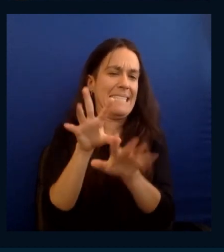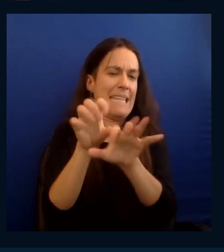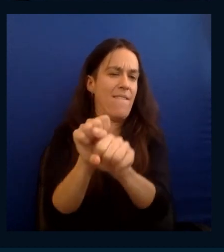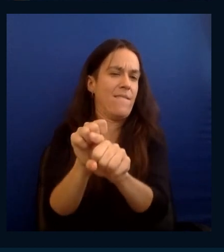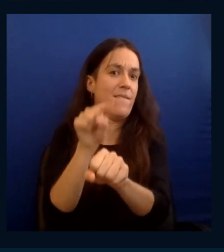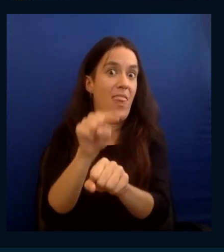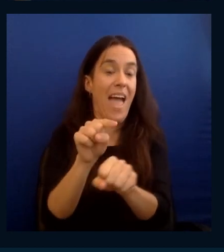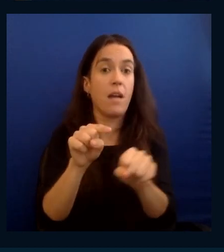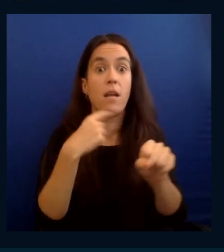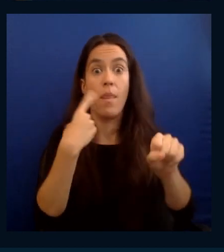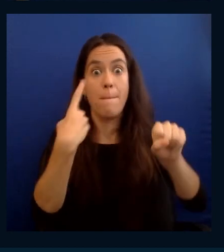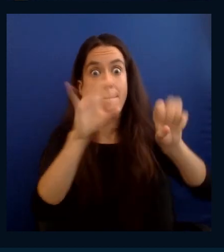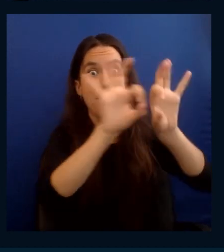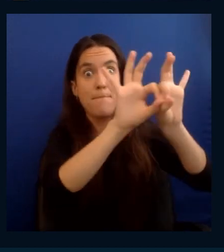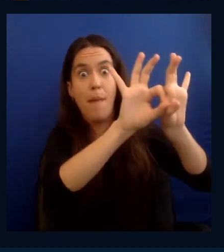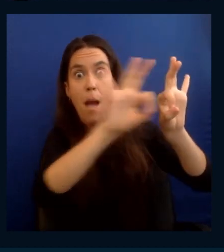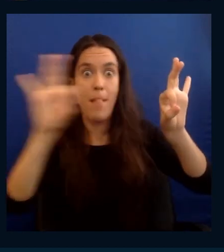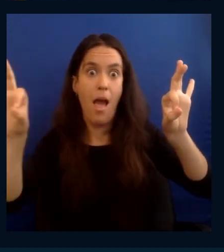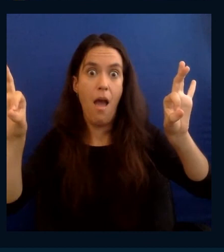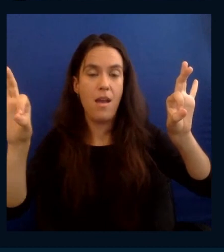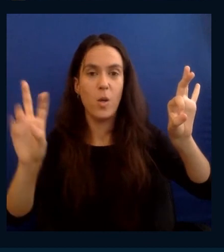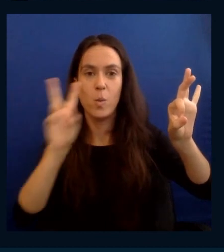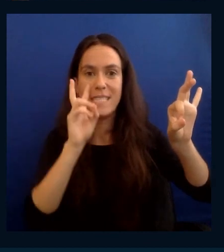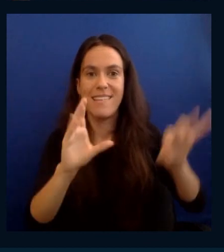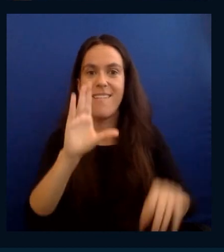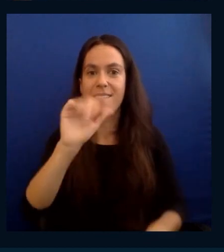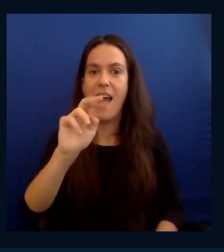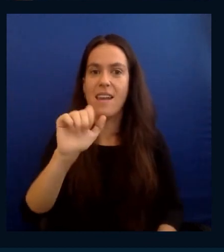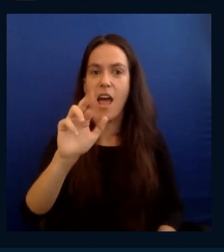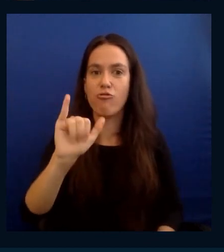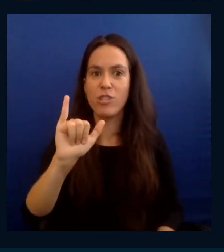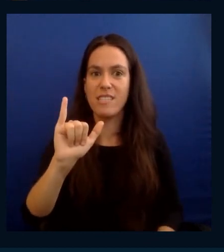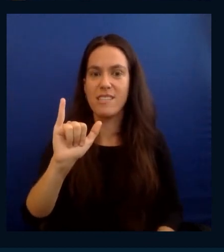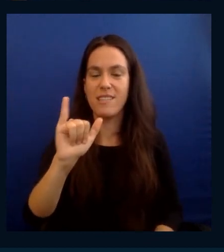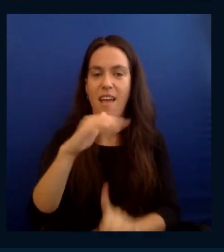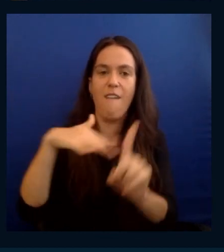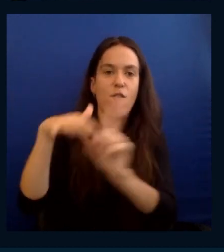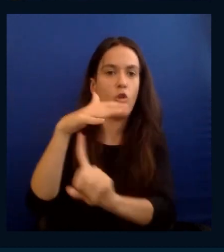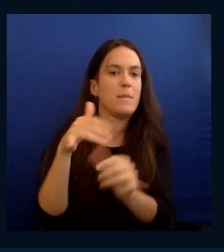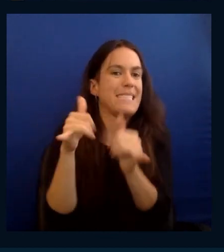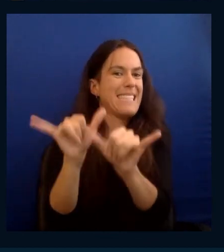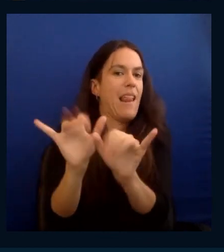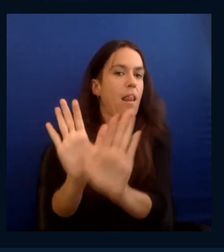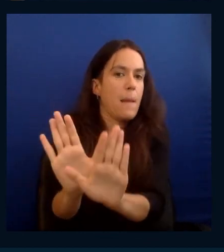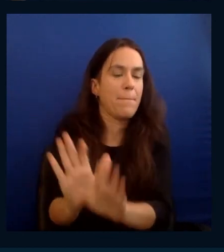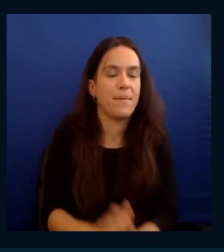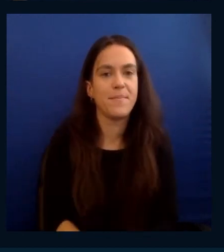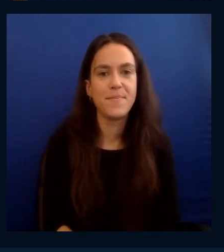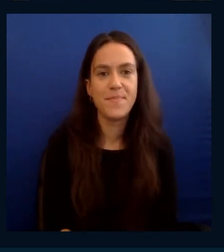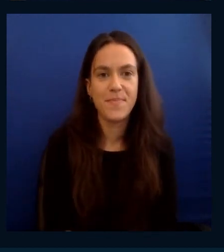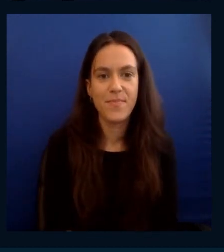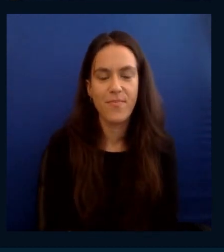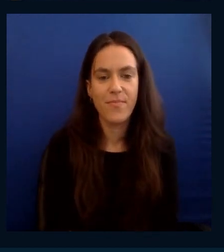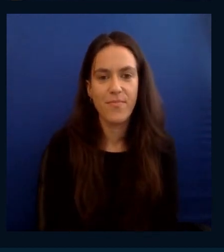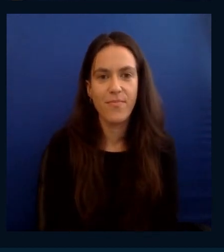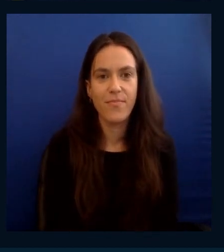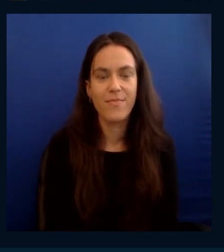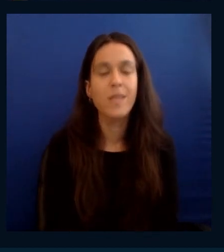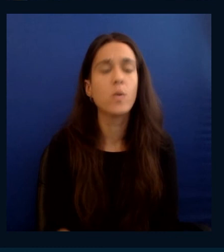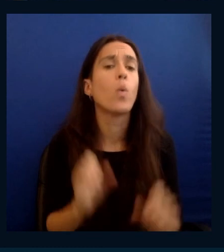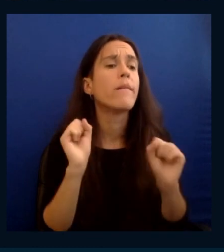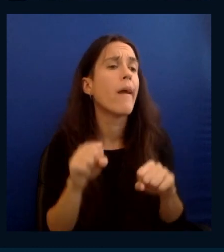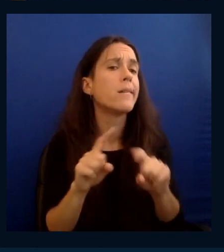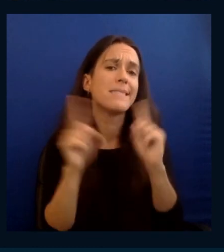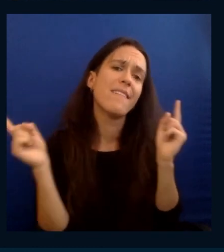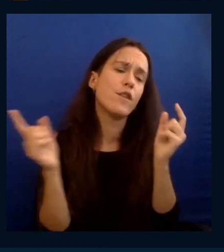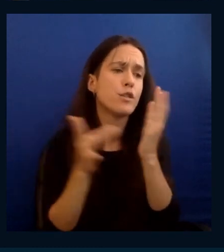our pipeline, we can see that our Canary environment is still deploying. So we're able to take different technologies here and